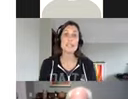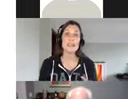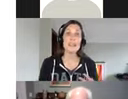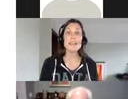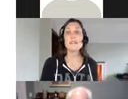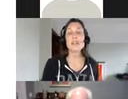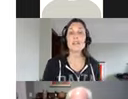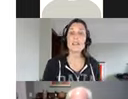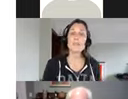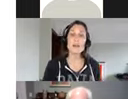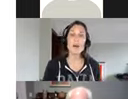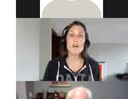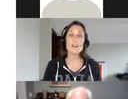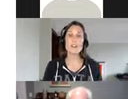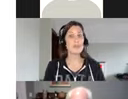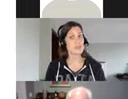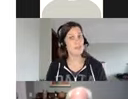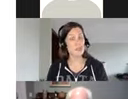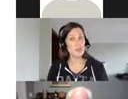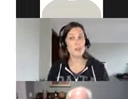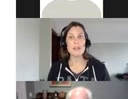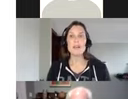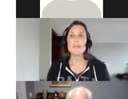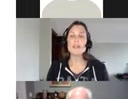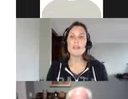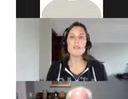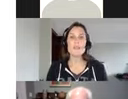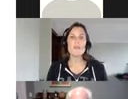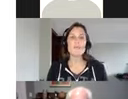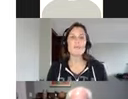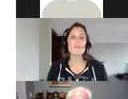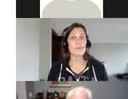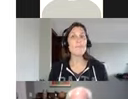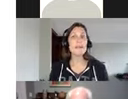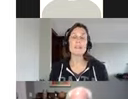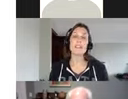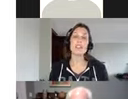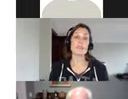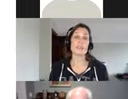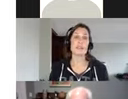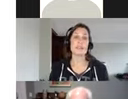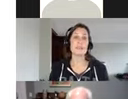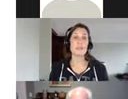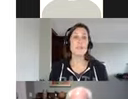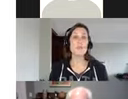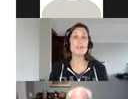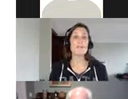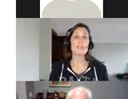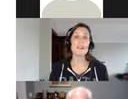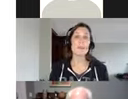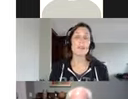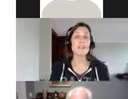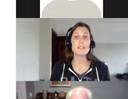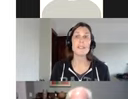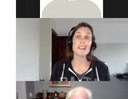this, it ends up telling us something about water use. That's true. But it's also tremendously useless. I mean, what does it